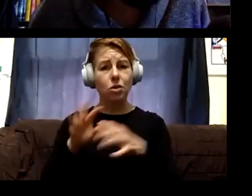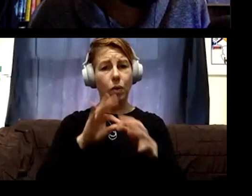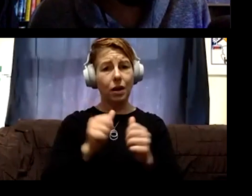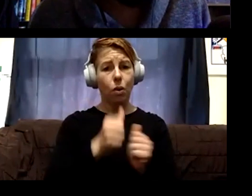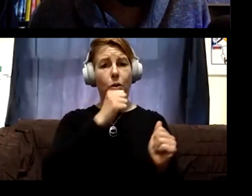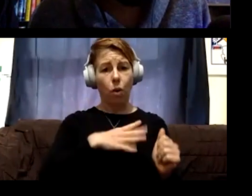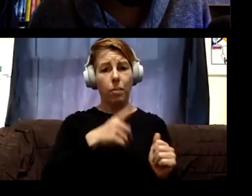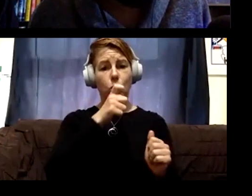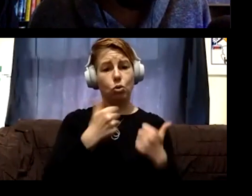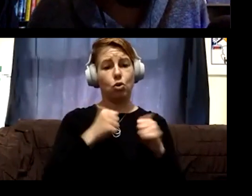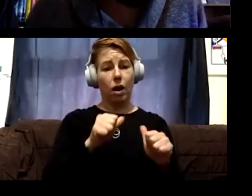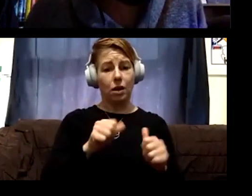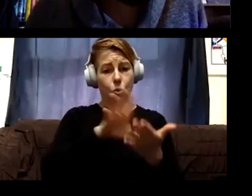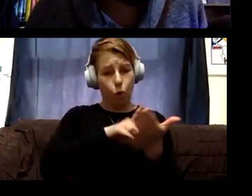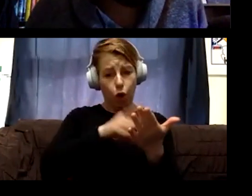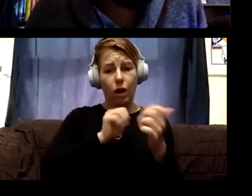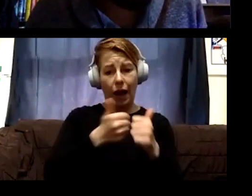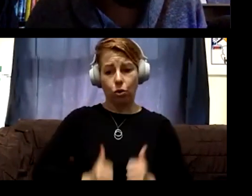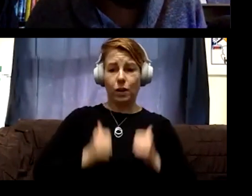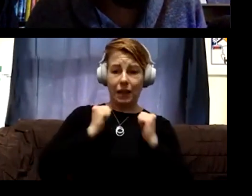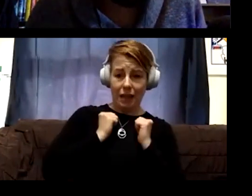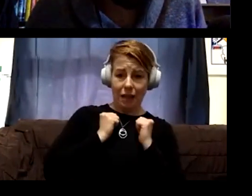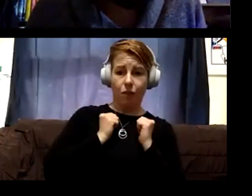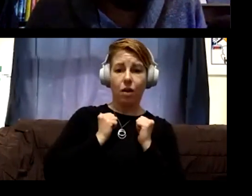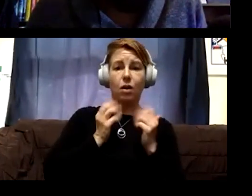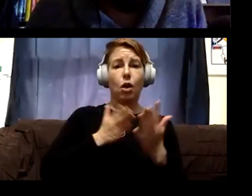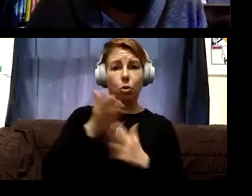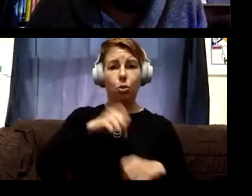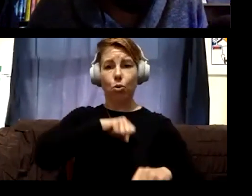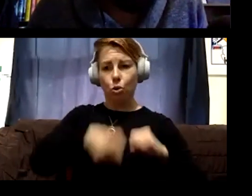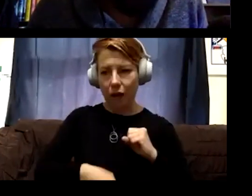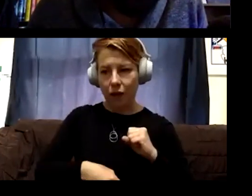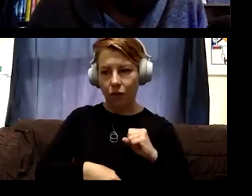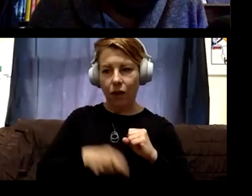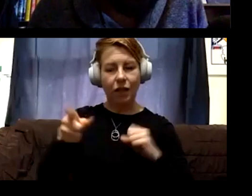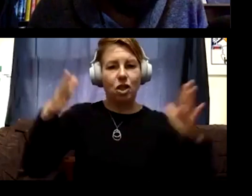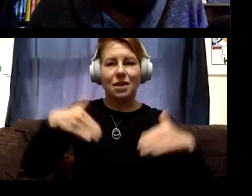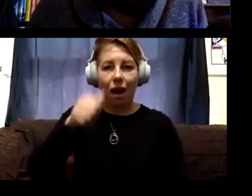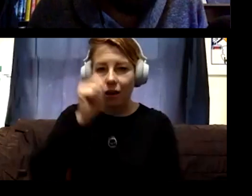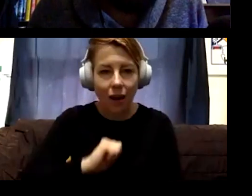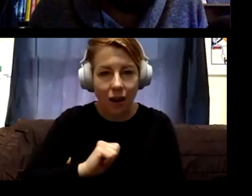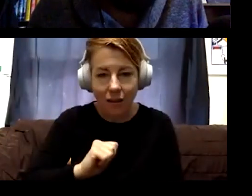endured. If we know what's going to be taken away, should we love it with all our heart anyway?